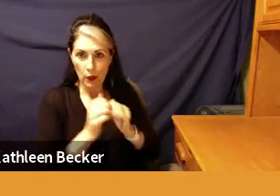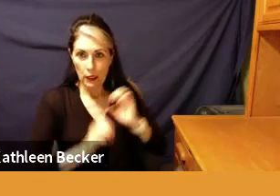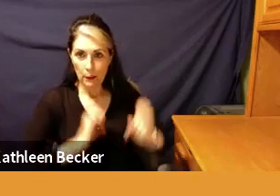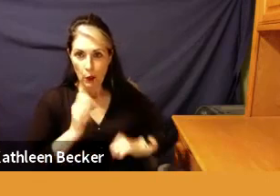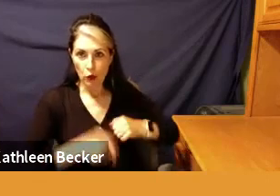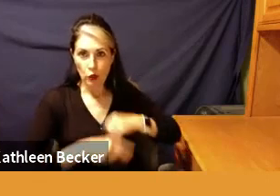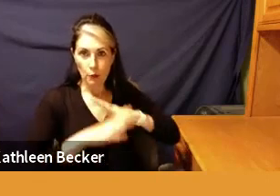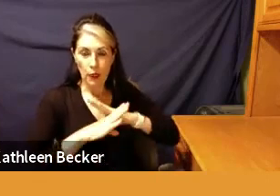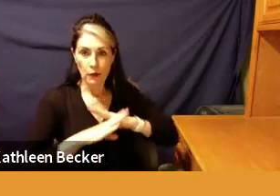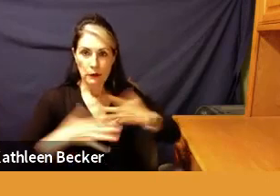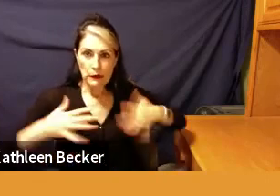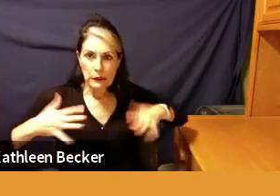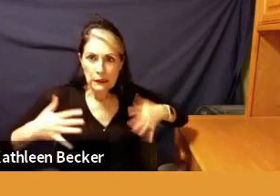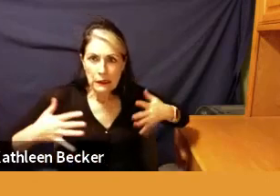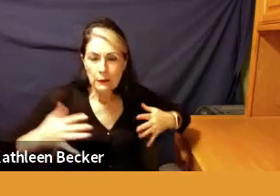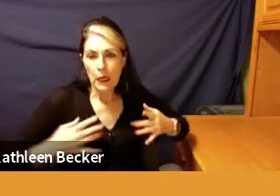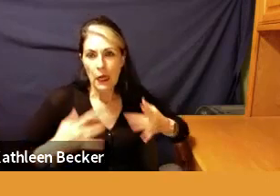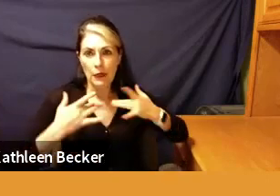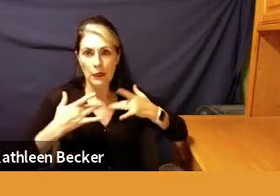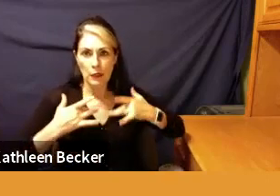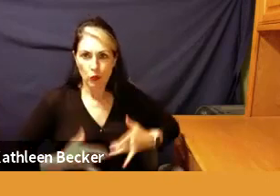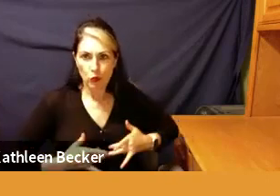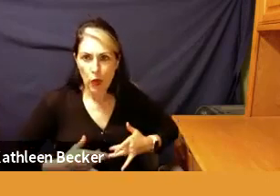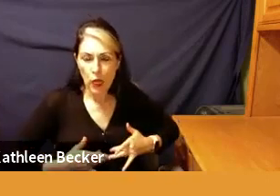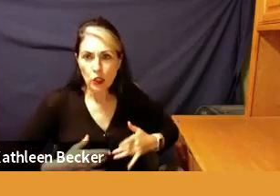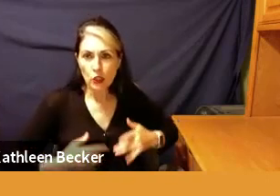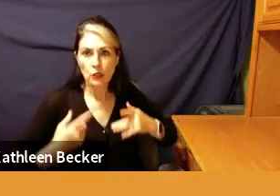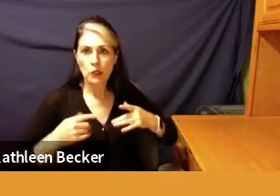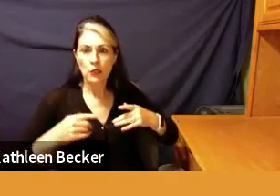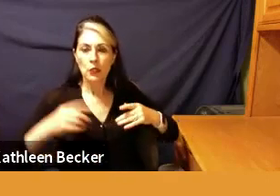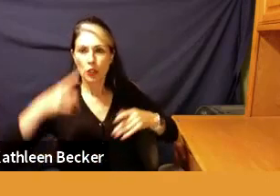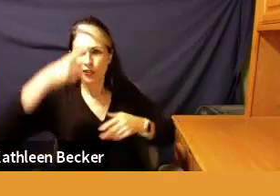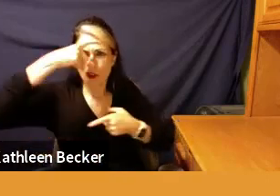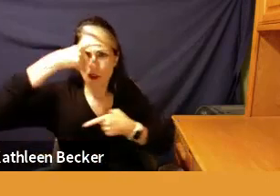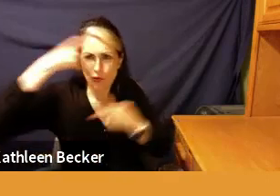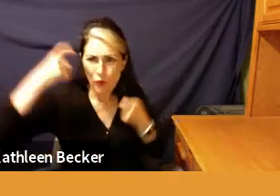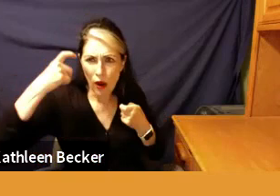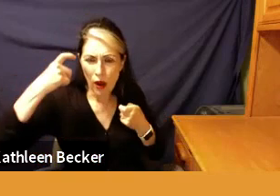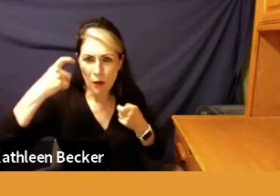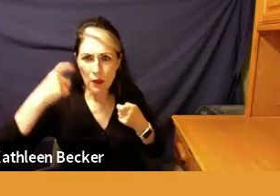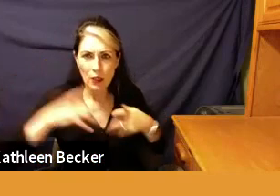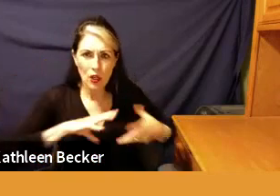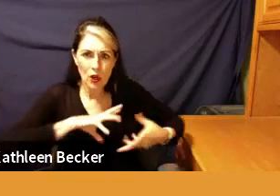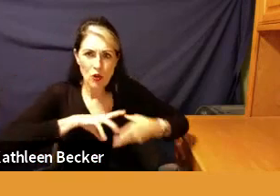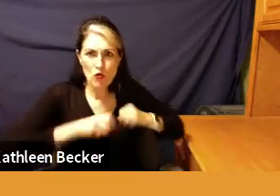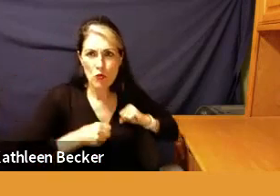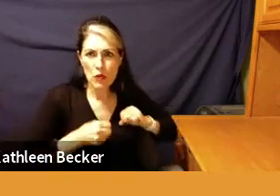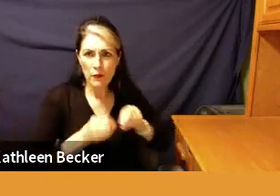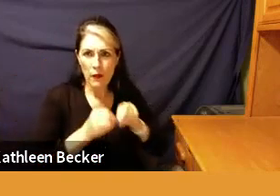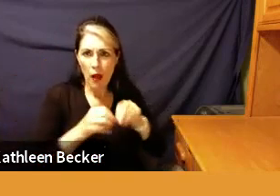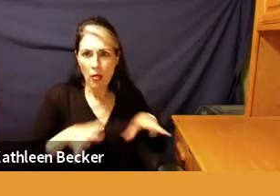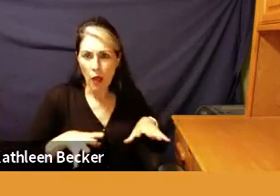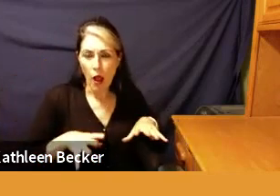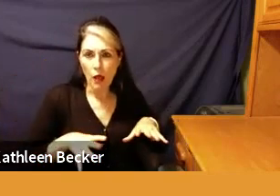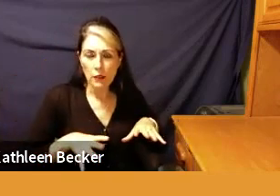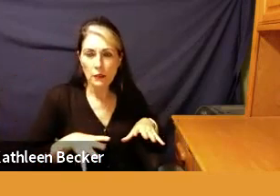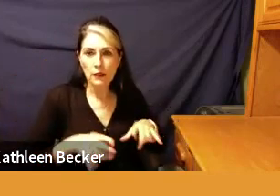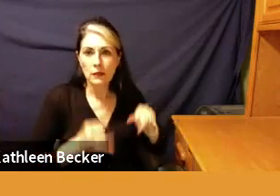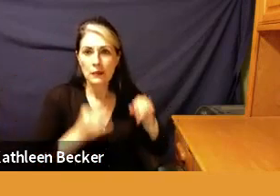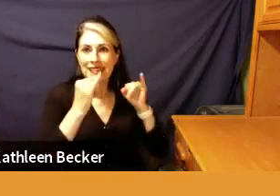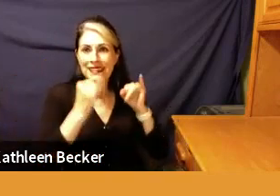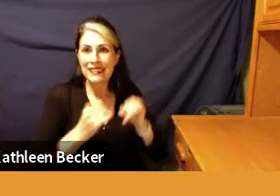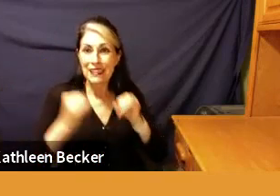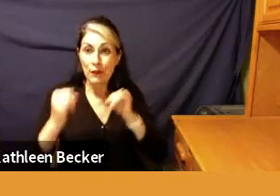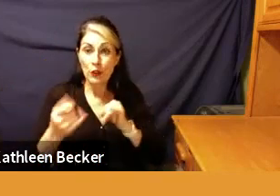as anxiety or depression or maybe trauma, grief and loss, or things like that through individual or group